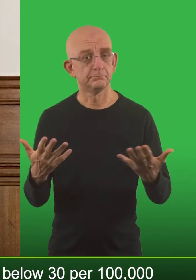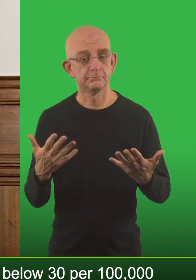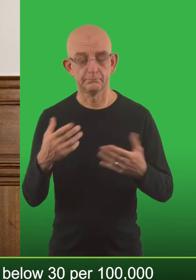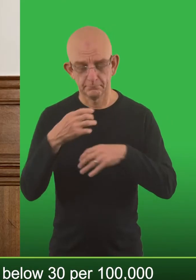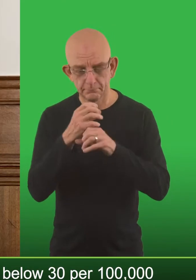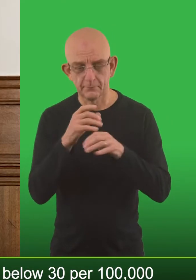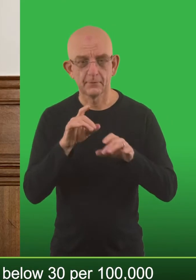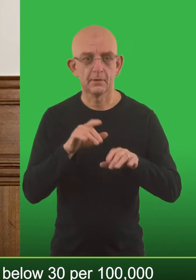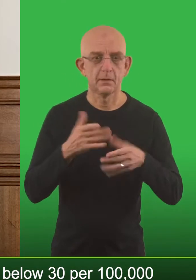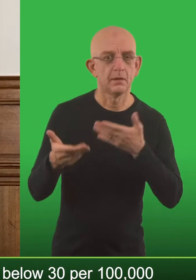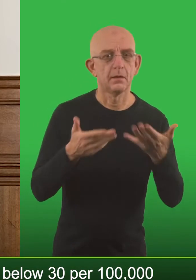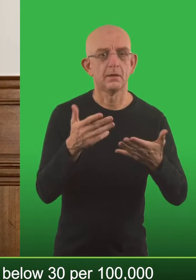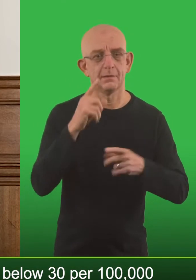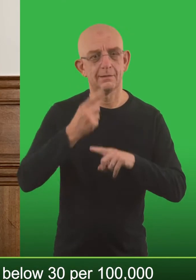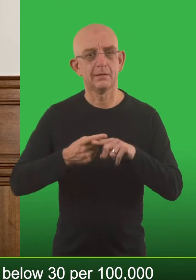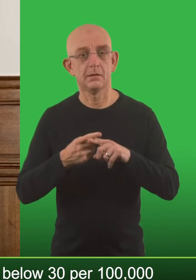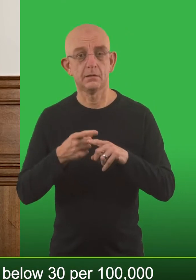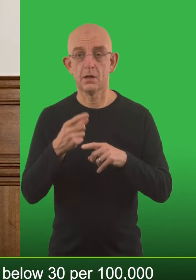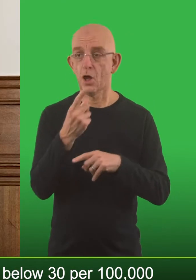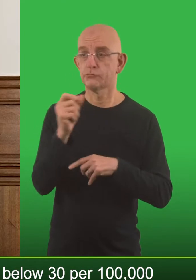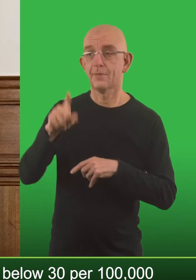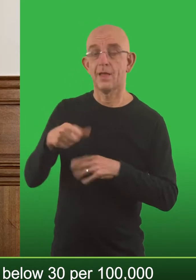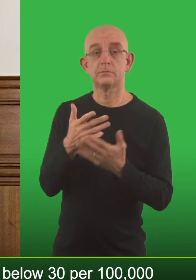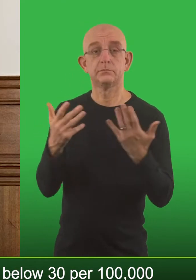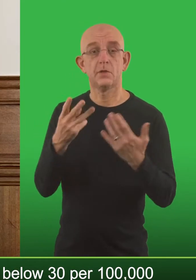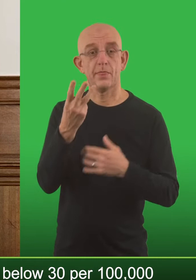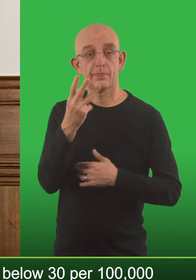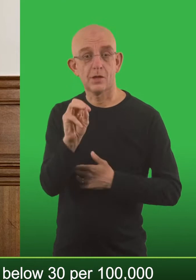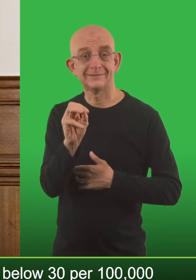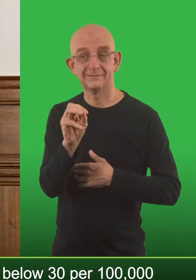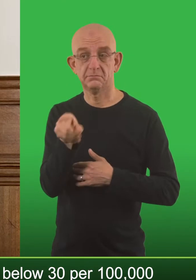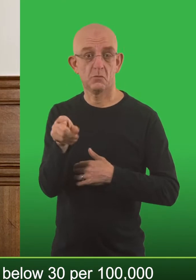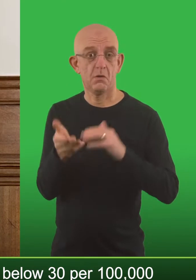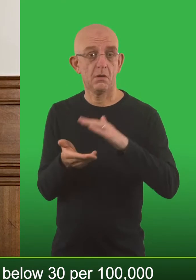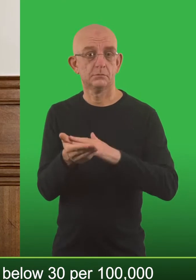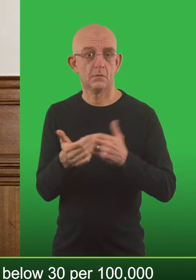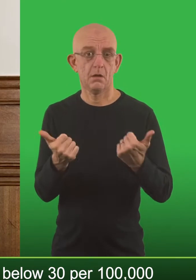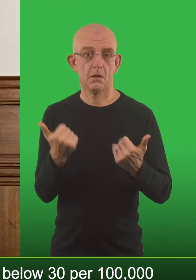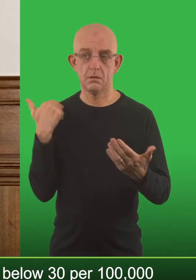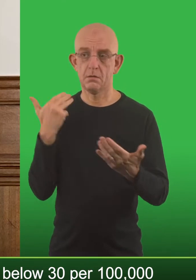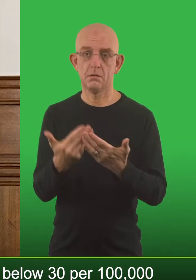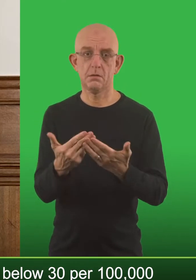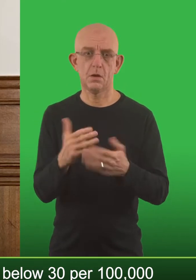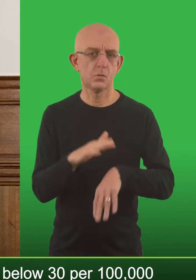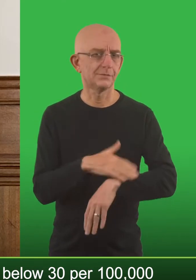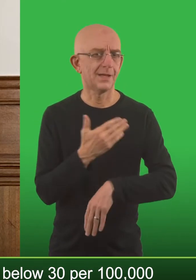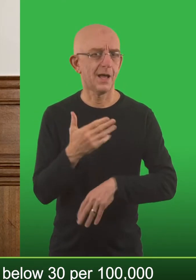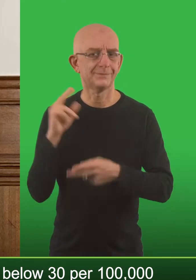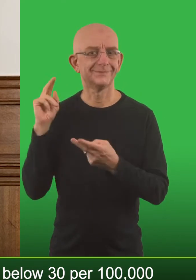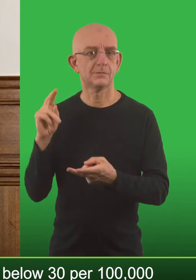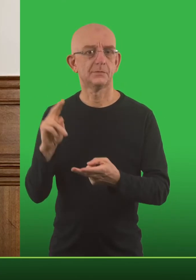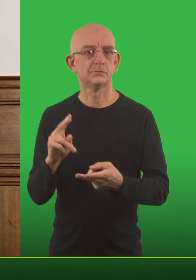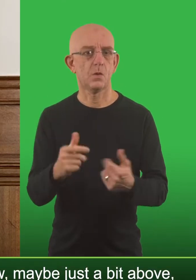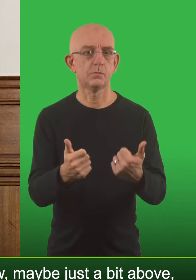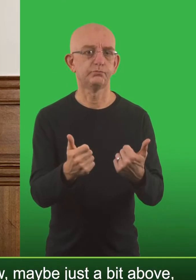So epidemiology-wise, a 7-day rate is below 30 per 100,000 and has been trending down, quite slowly trending down for quite a long